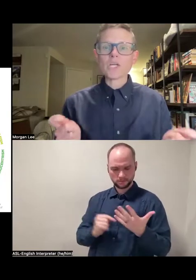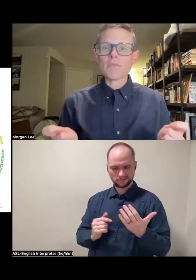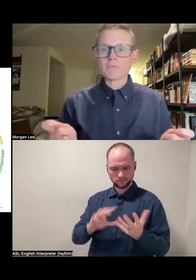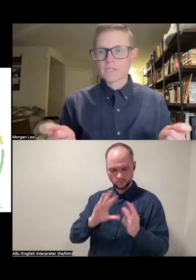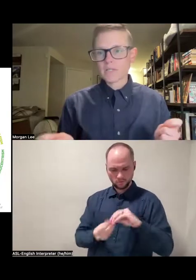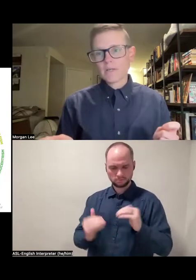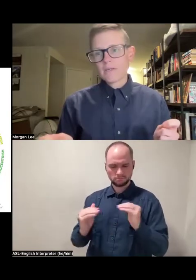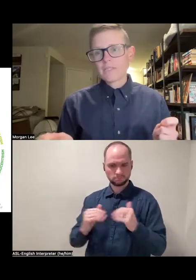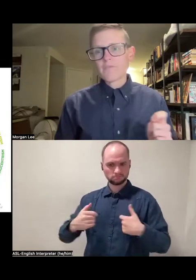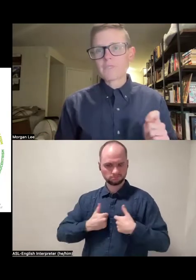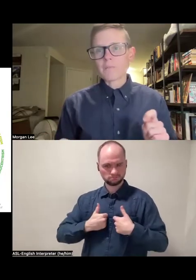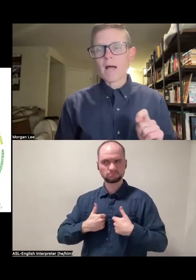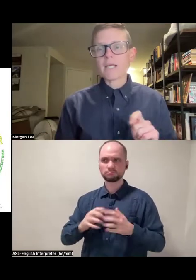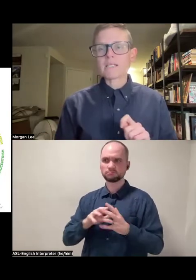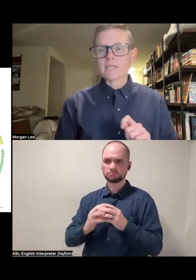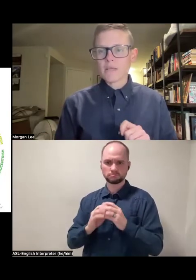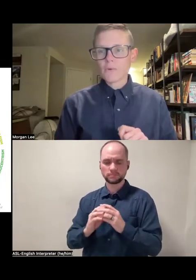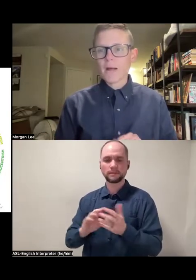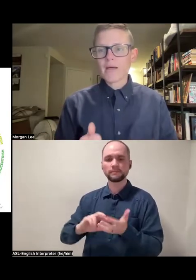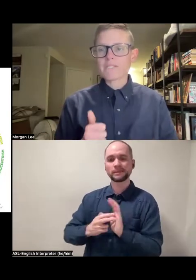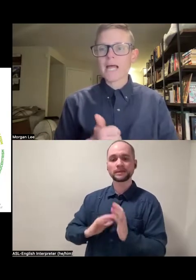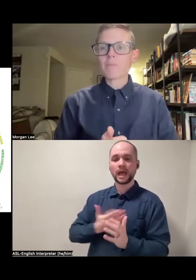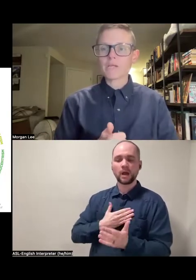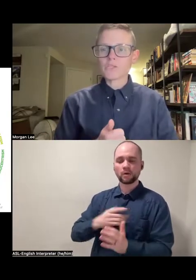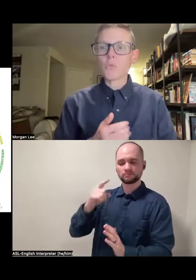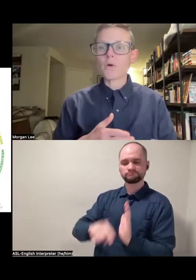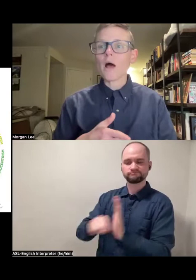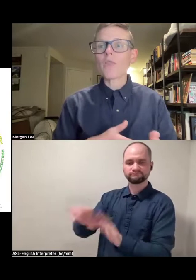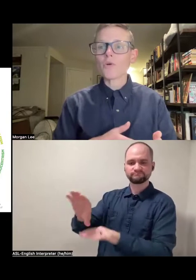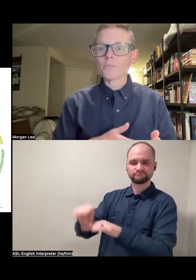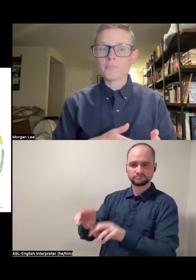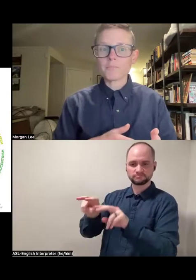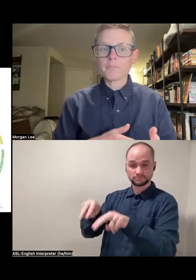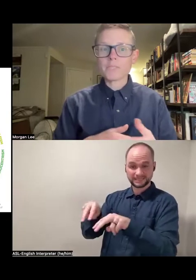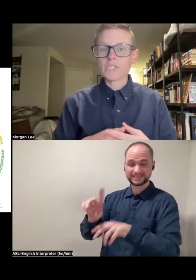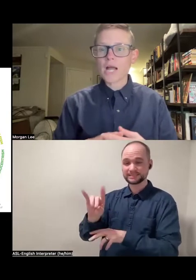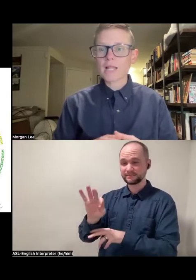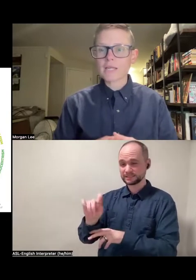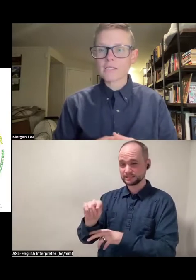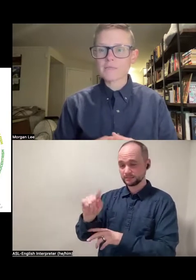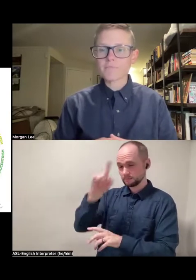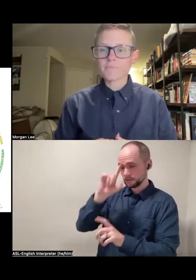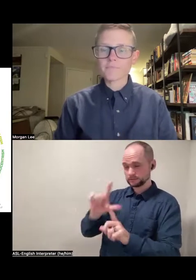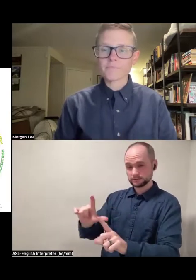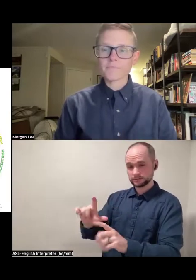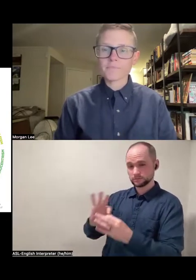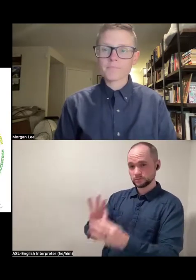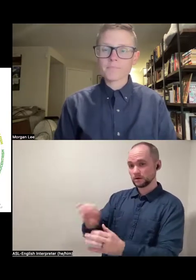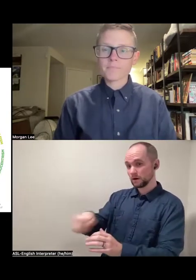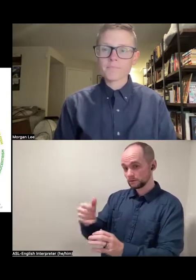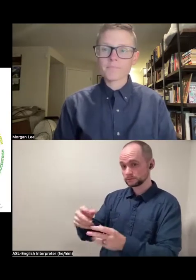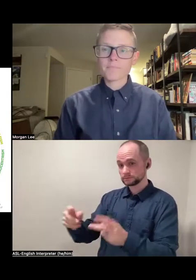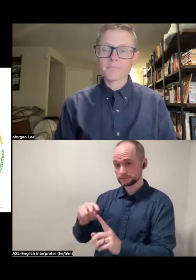to shift deficit mindsets that we might have established toward other positionalities.